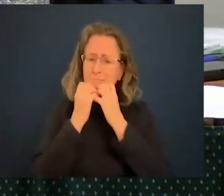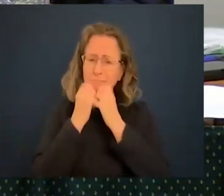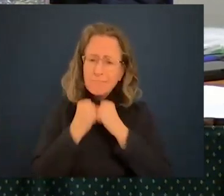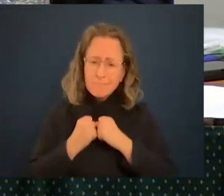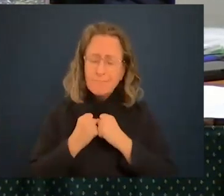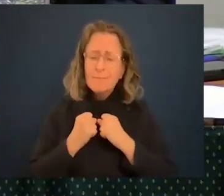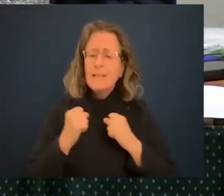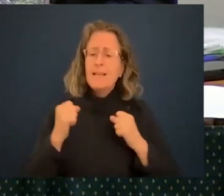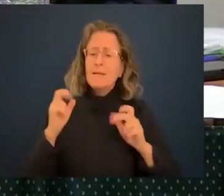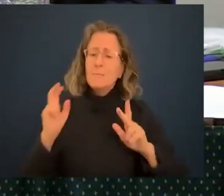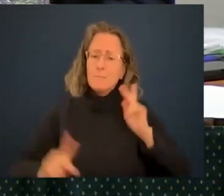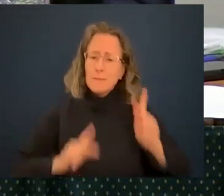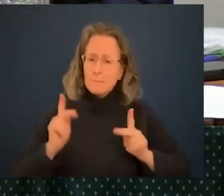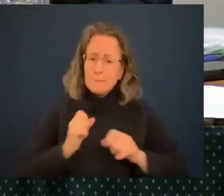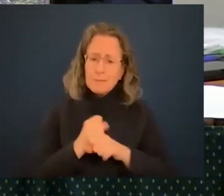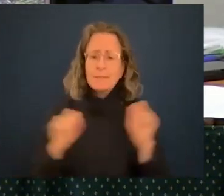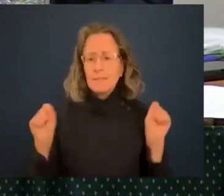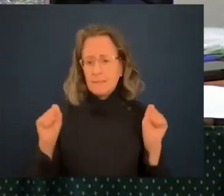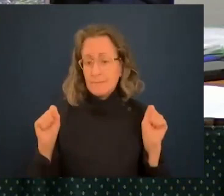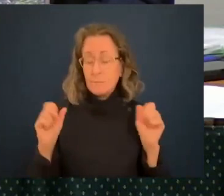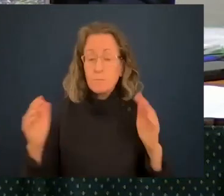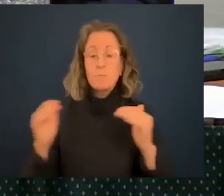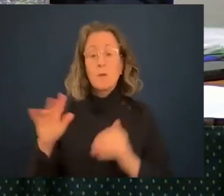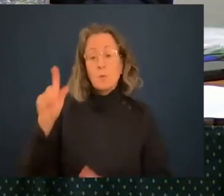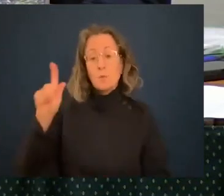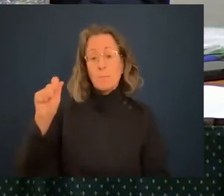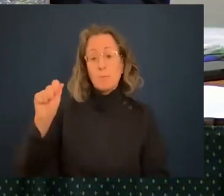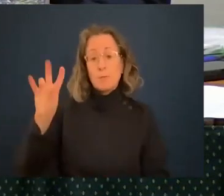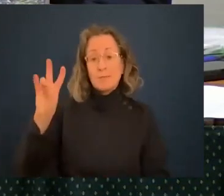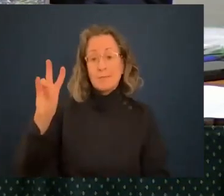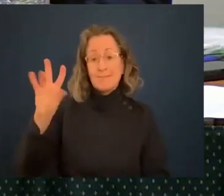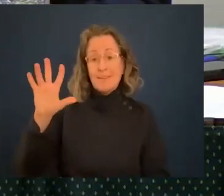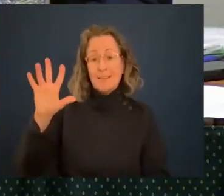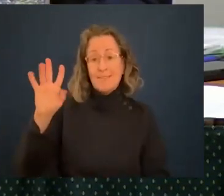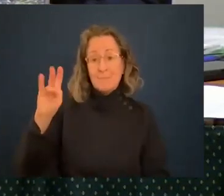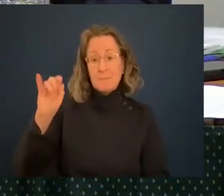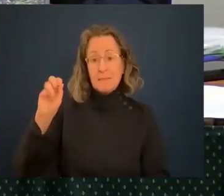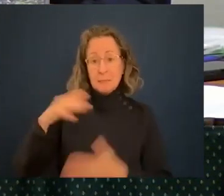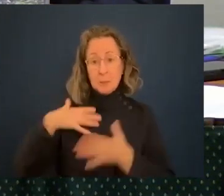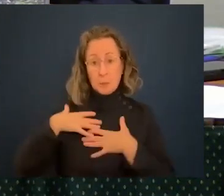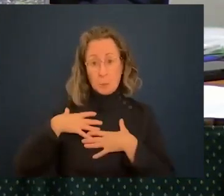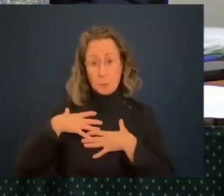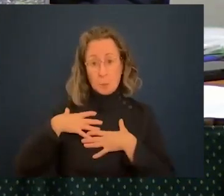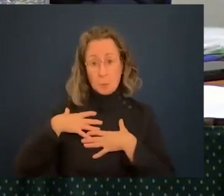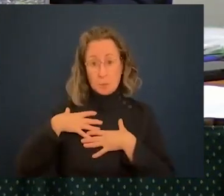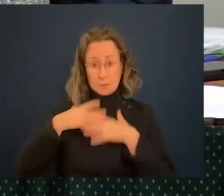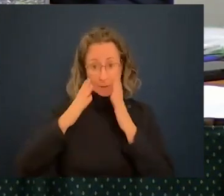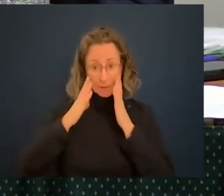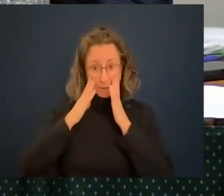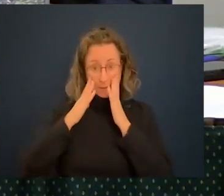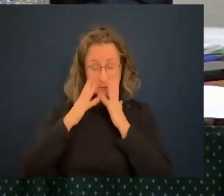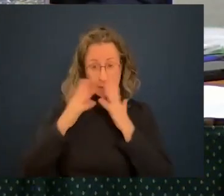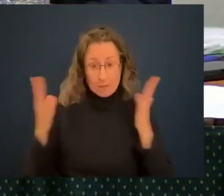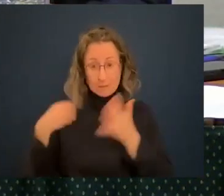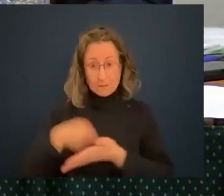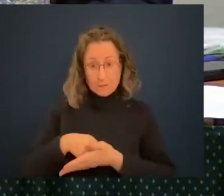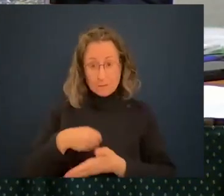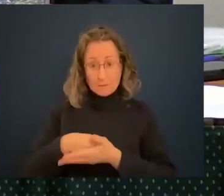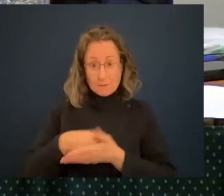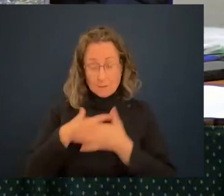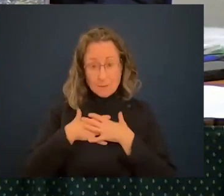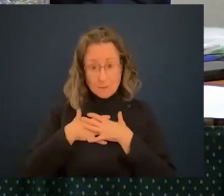and then the you know the 1.75 million that's like that's a lot of money right and yes that's a lot of money